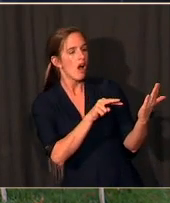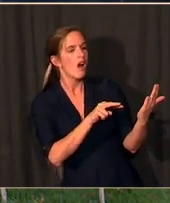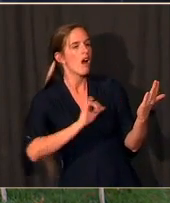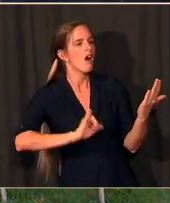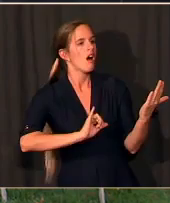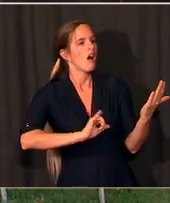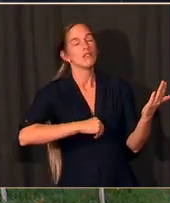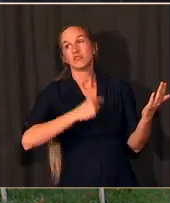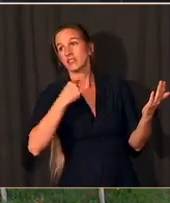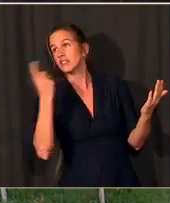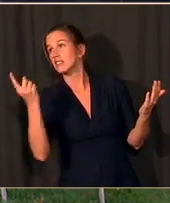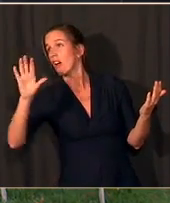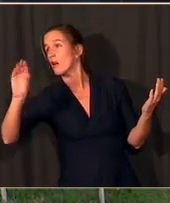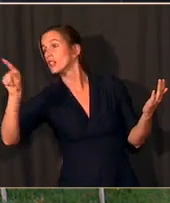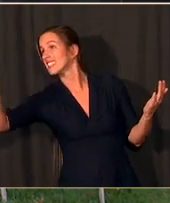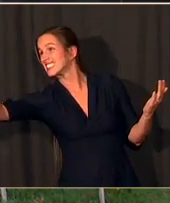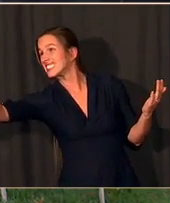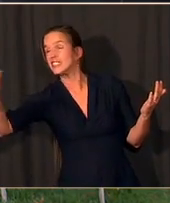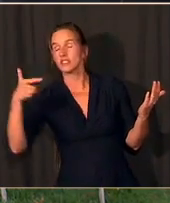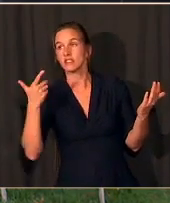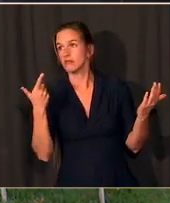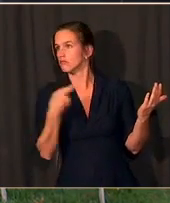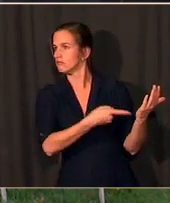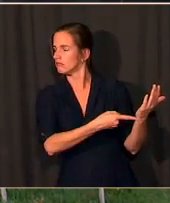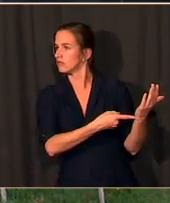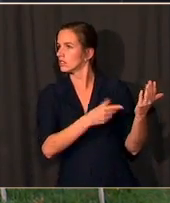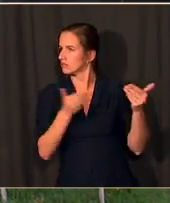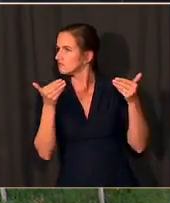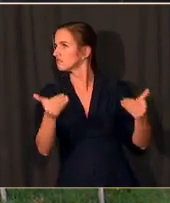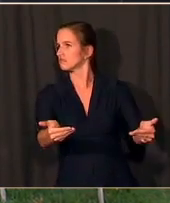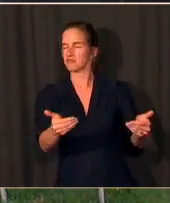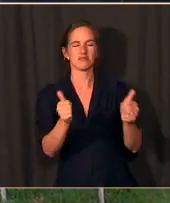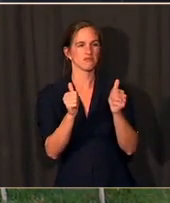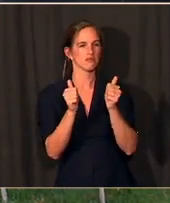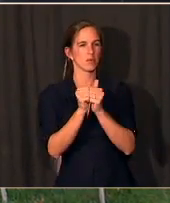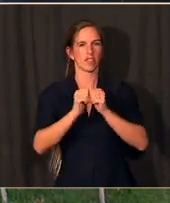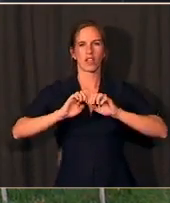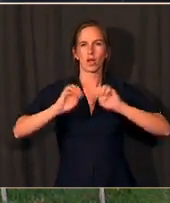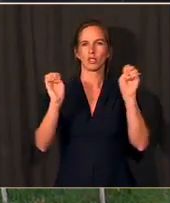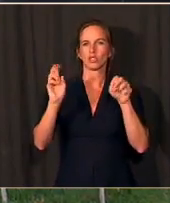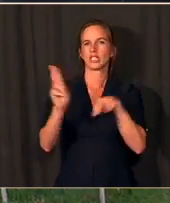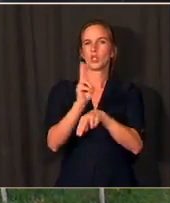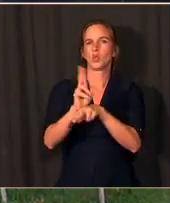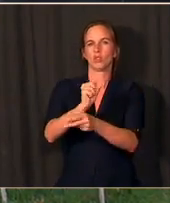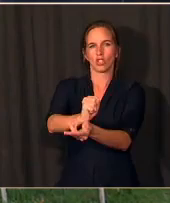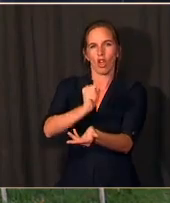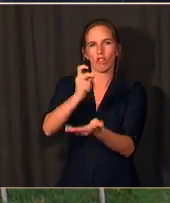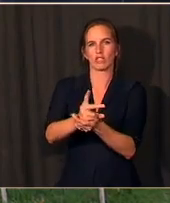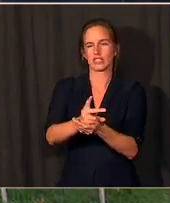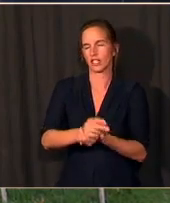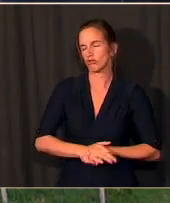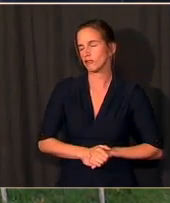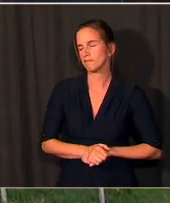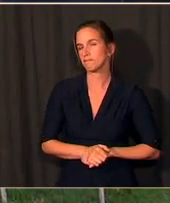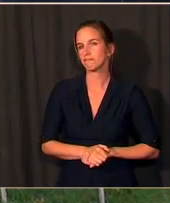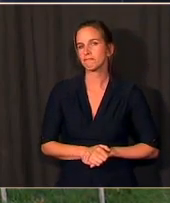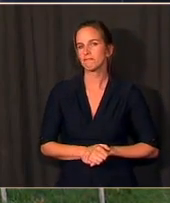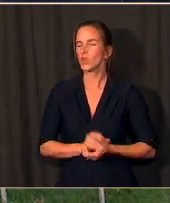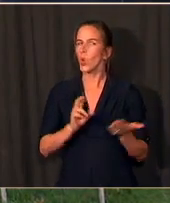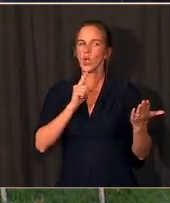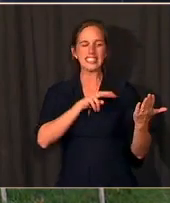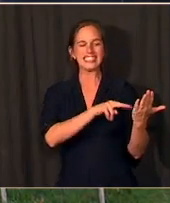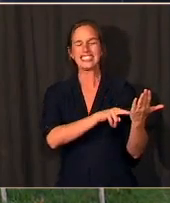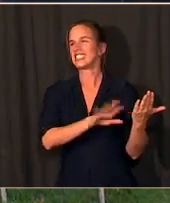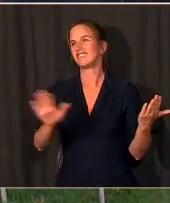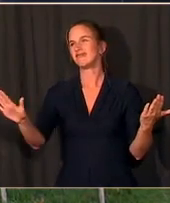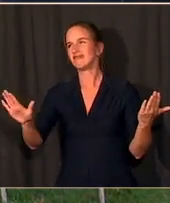the companies whether they should progress with the filing of an emergency use authorization or not. So it's